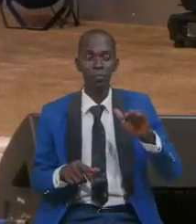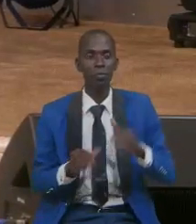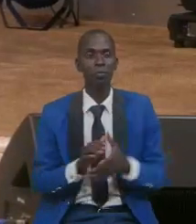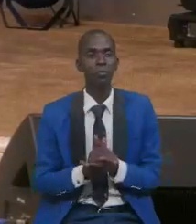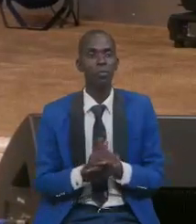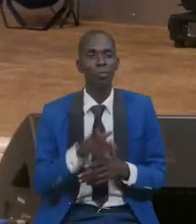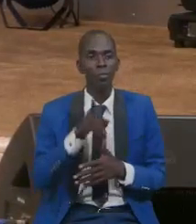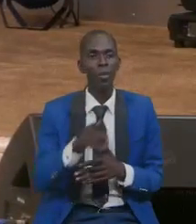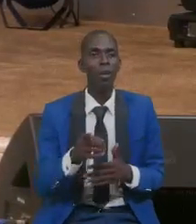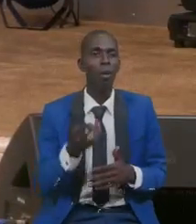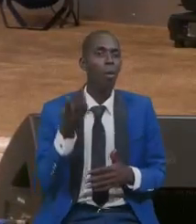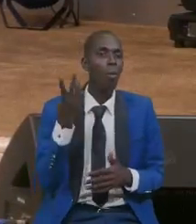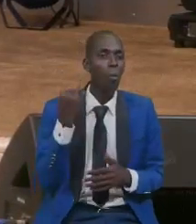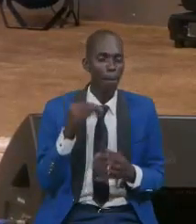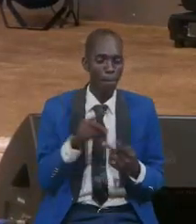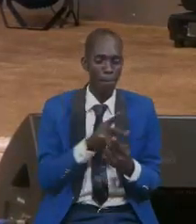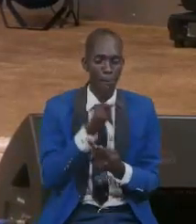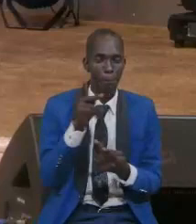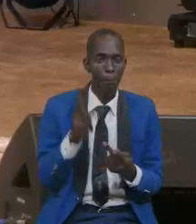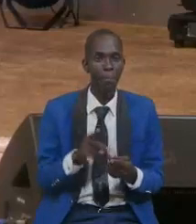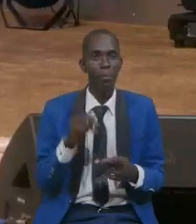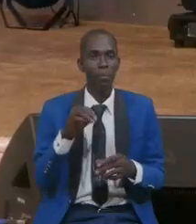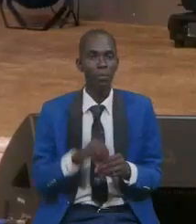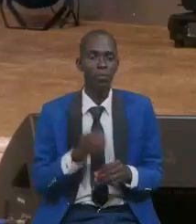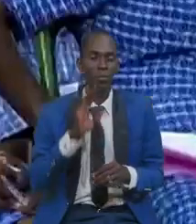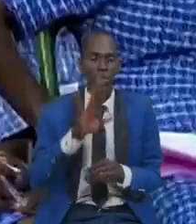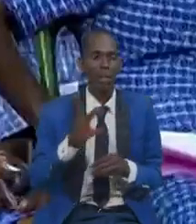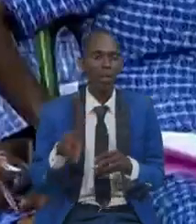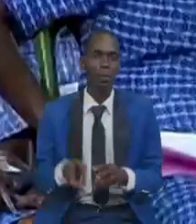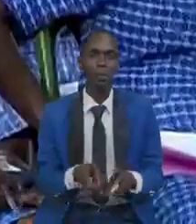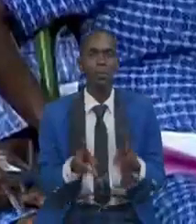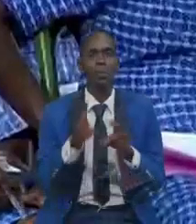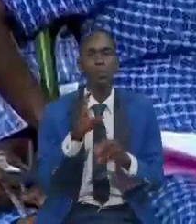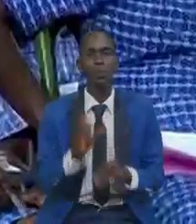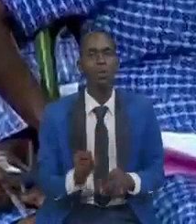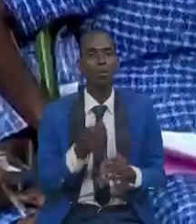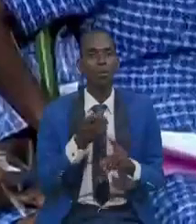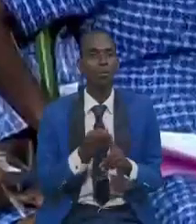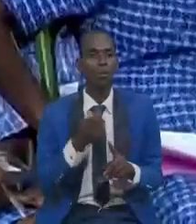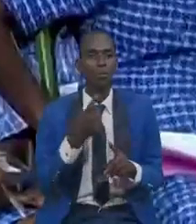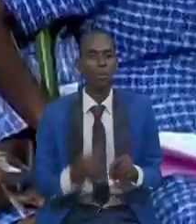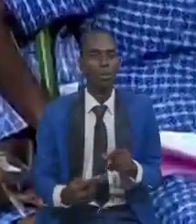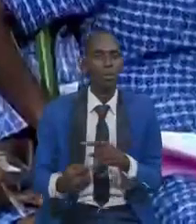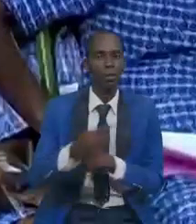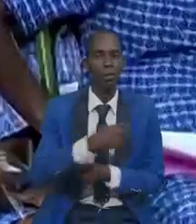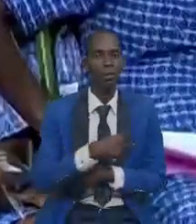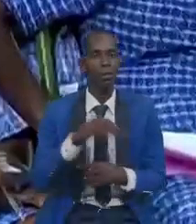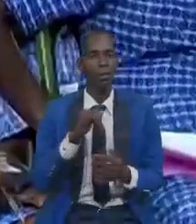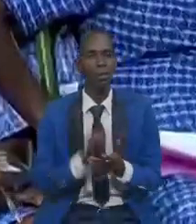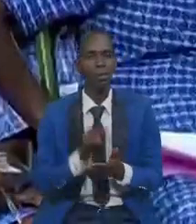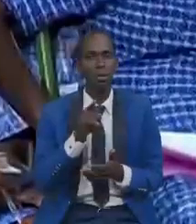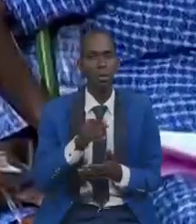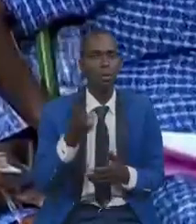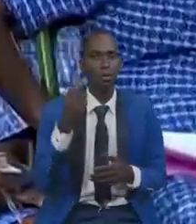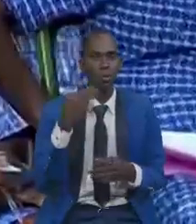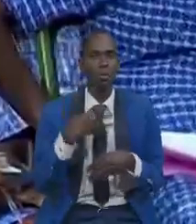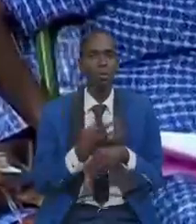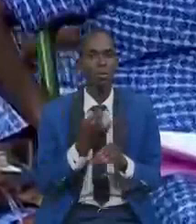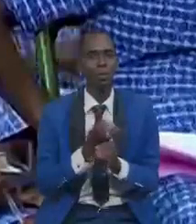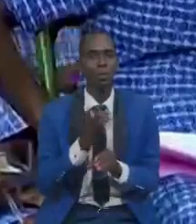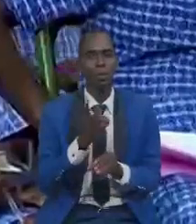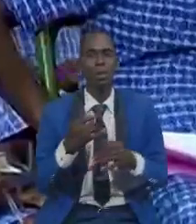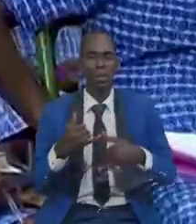says, thou was perfect in thy ways from the day that thou was created.